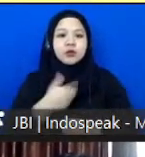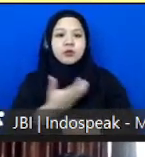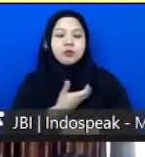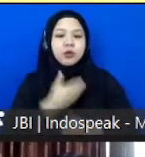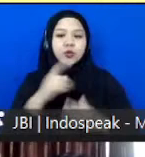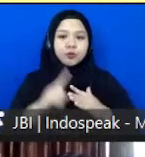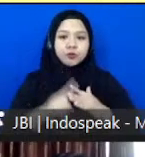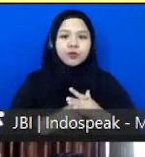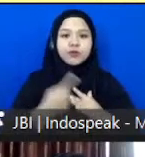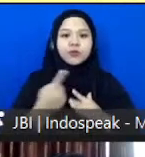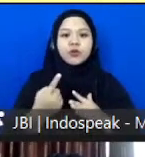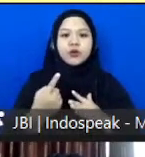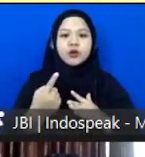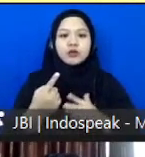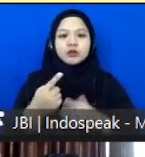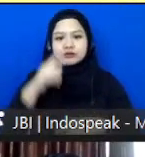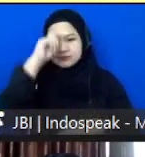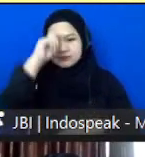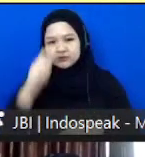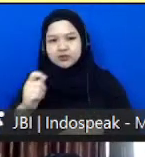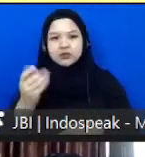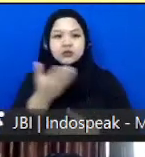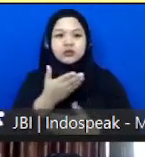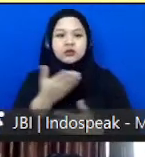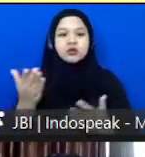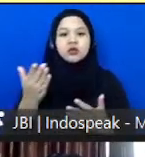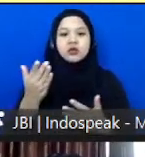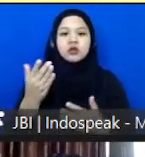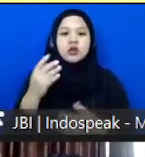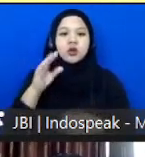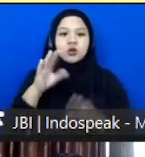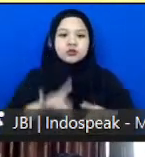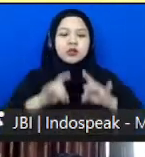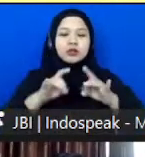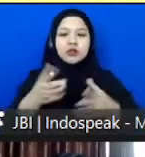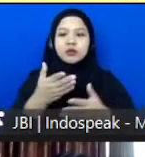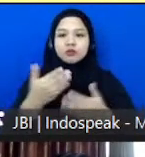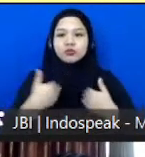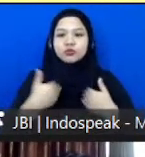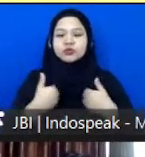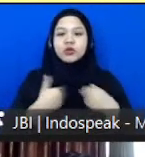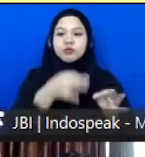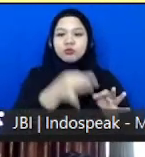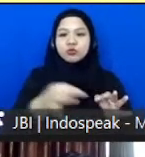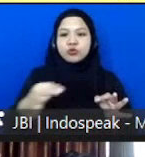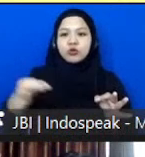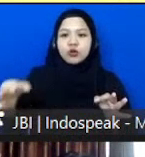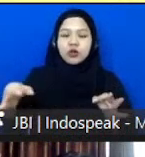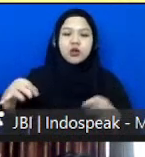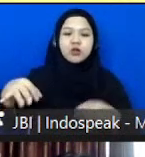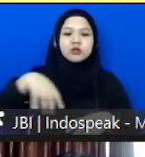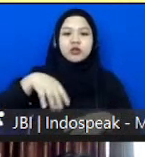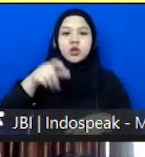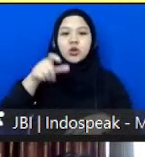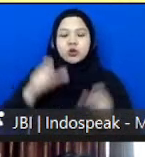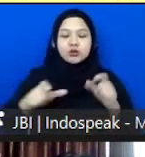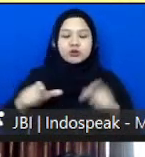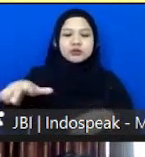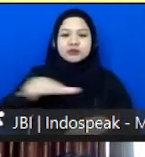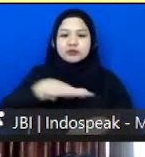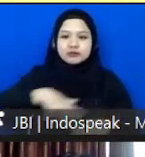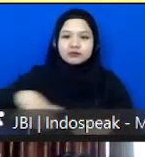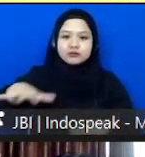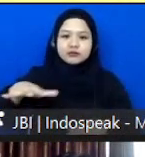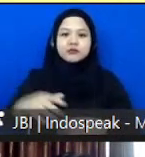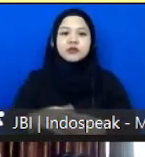of us in Australia are meeting on the unceded lands of various First Nations people. And I would